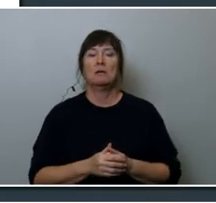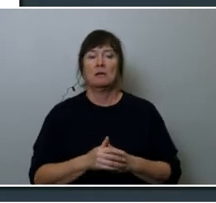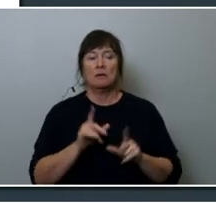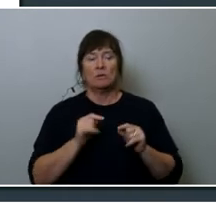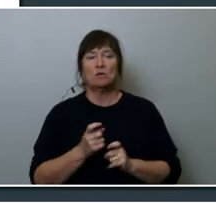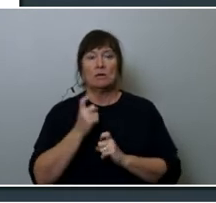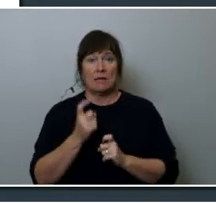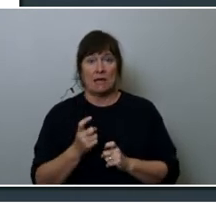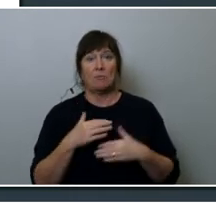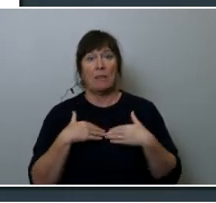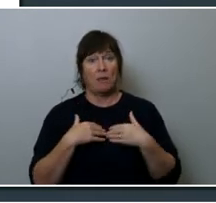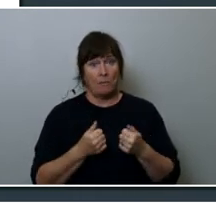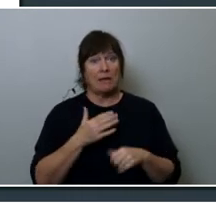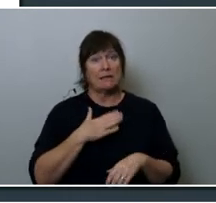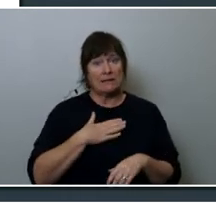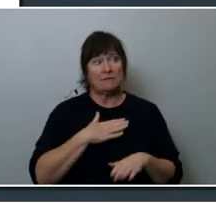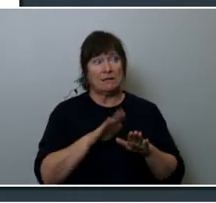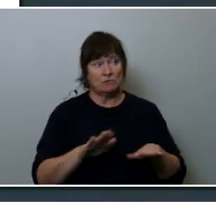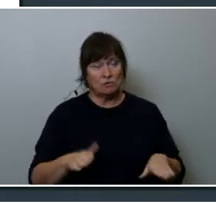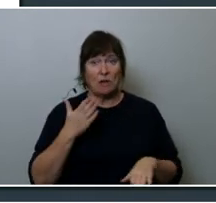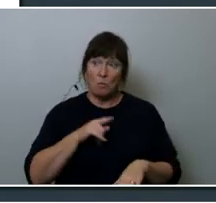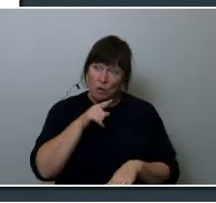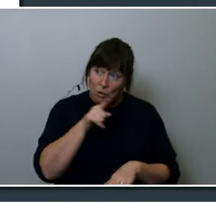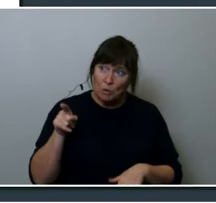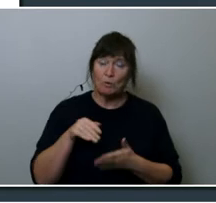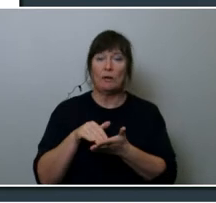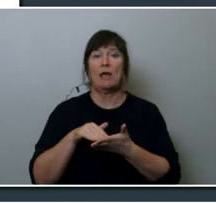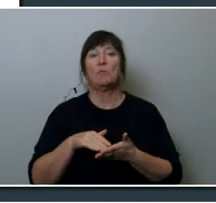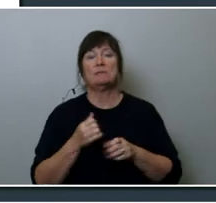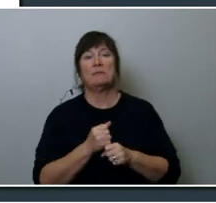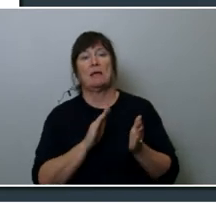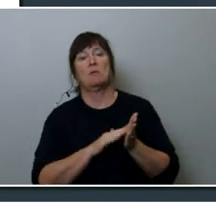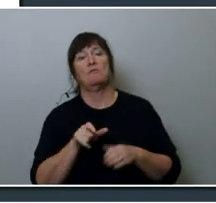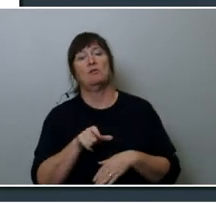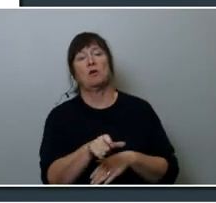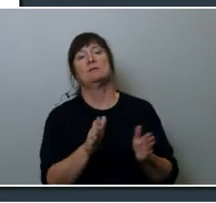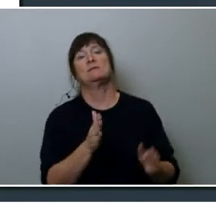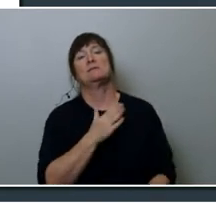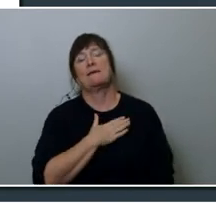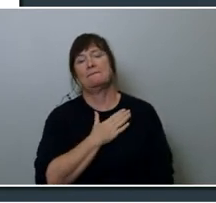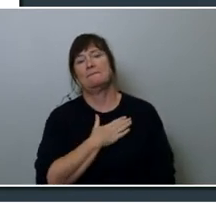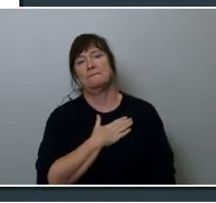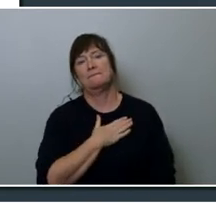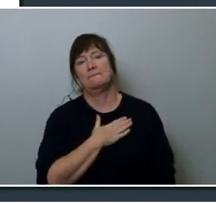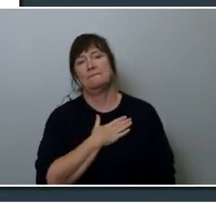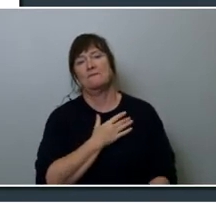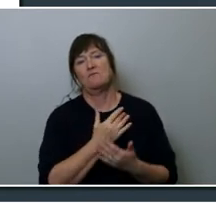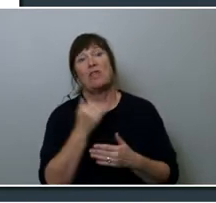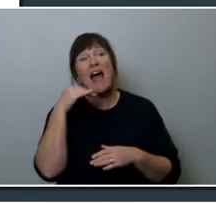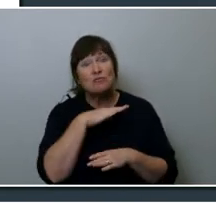the well-being and safety of children, and we want you to help us make Murphy Road safe for the hundreds of students who use it